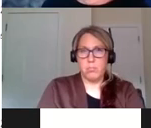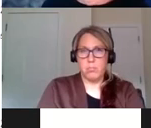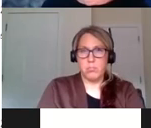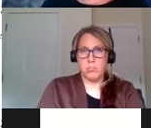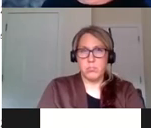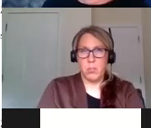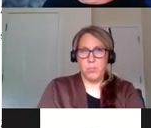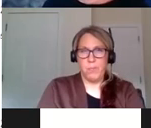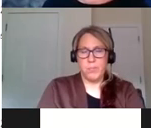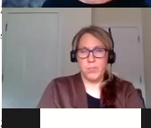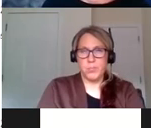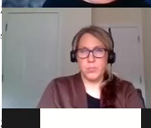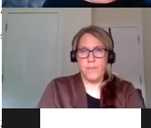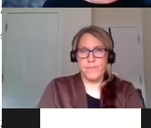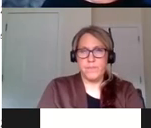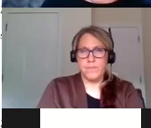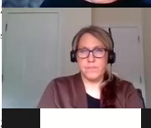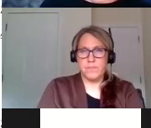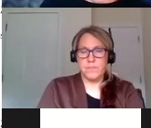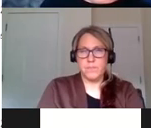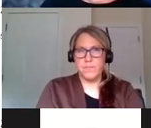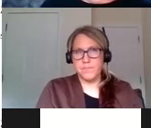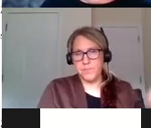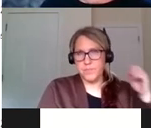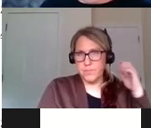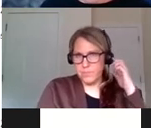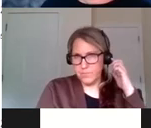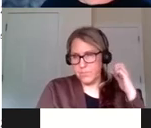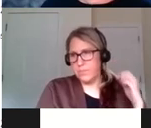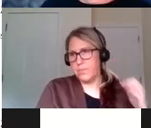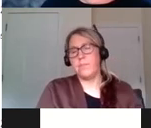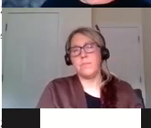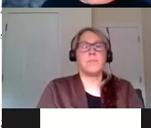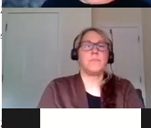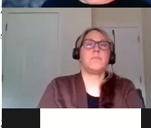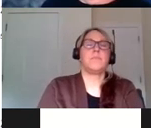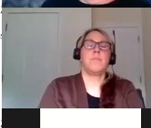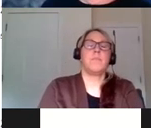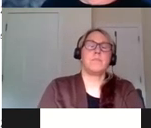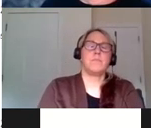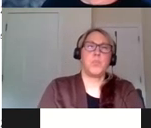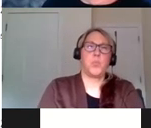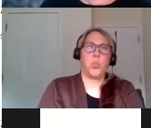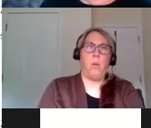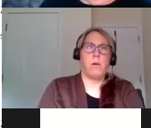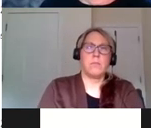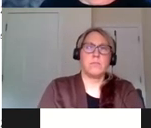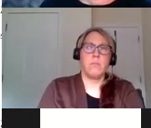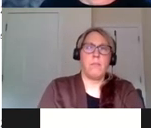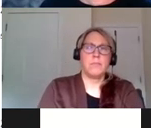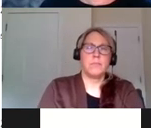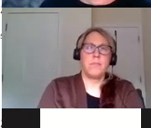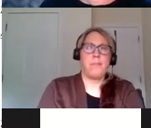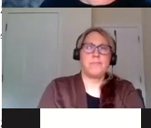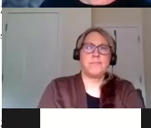if I don't have that document that's fully accessible, this is what's going to happen. And this is the frustration that somebody would